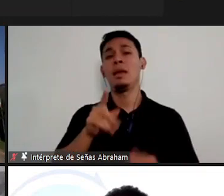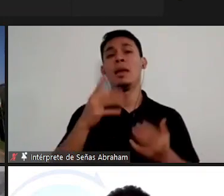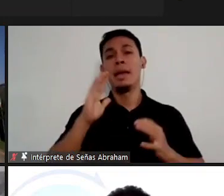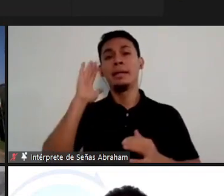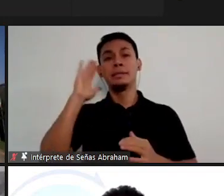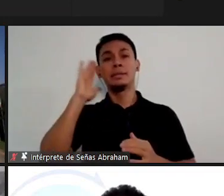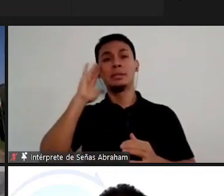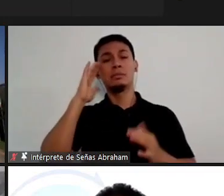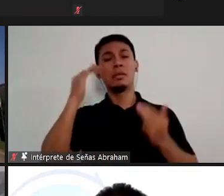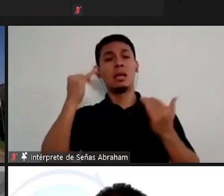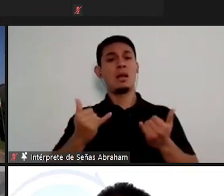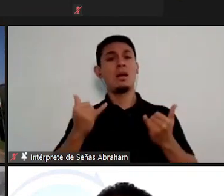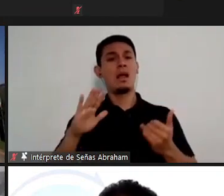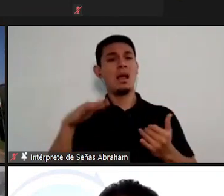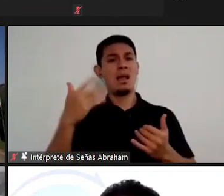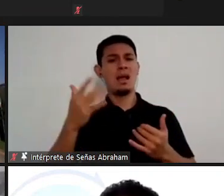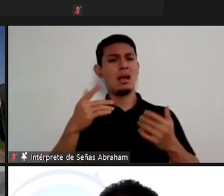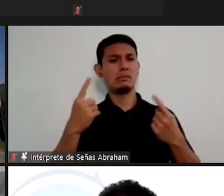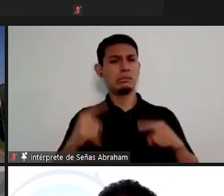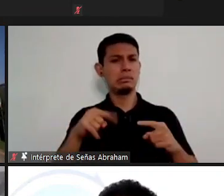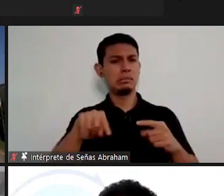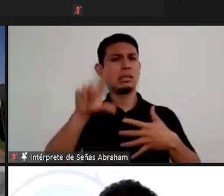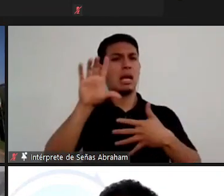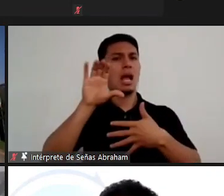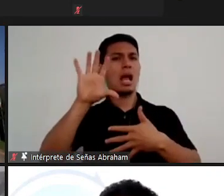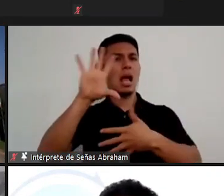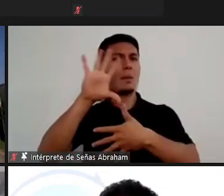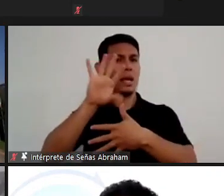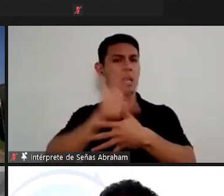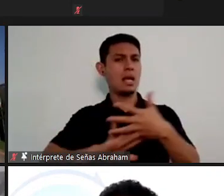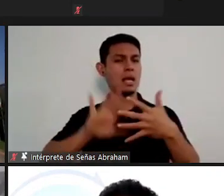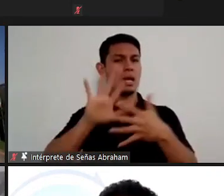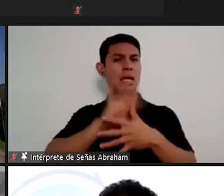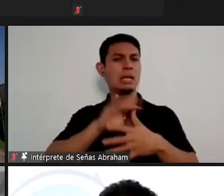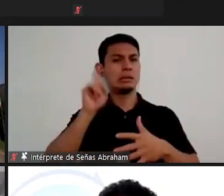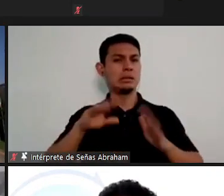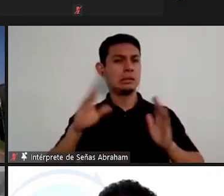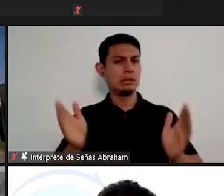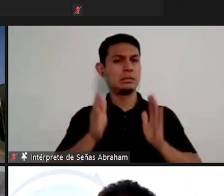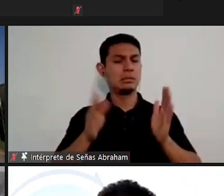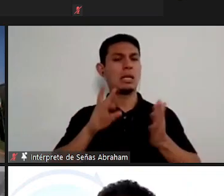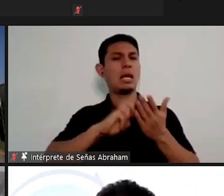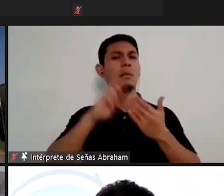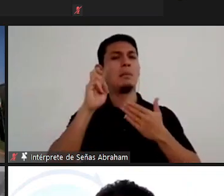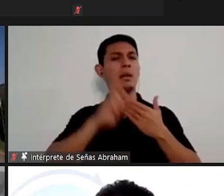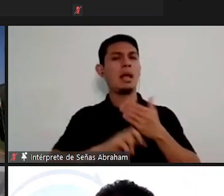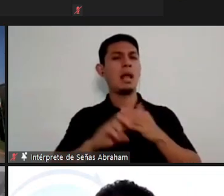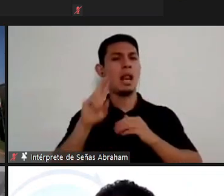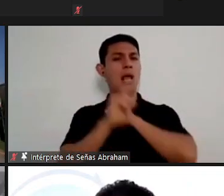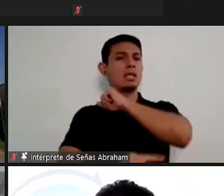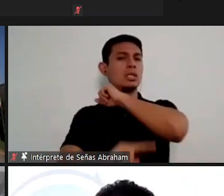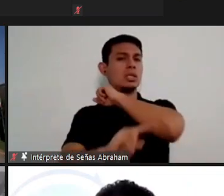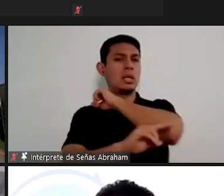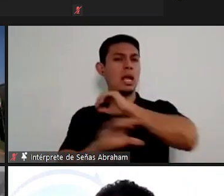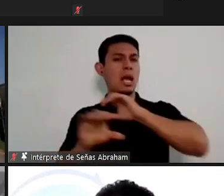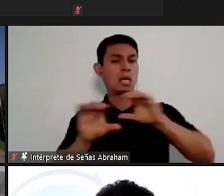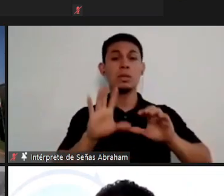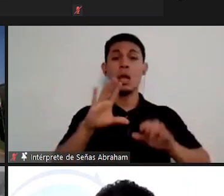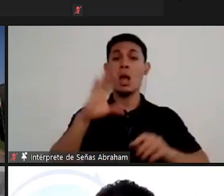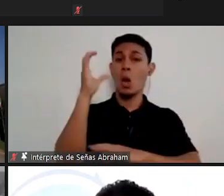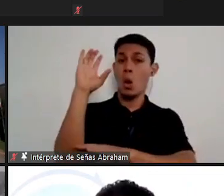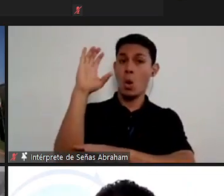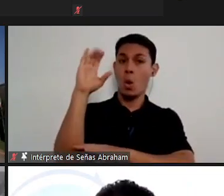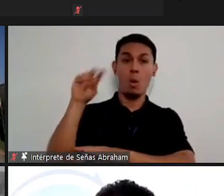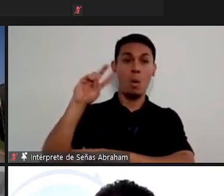there is a trend in america's nowadays to start the